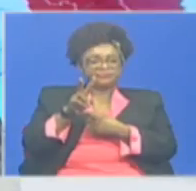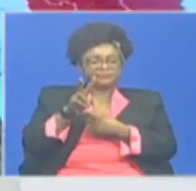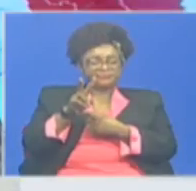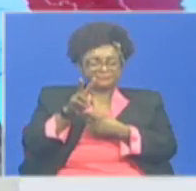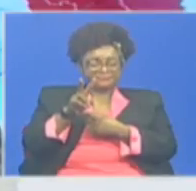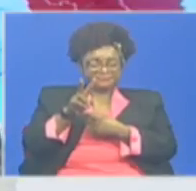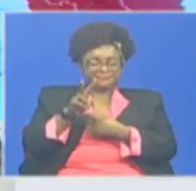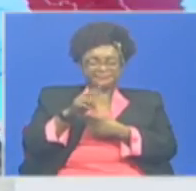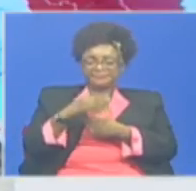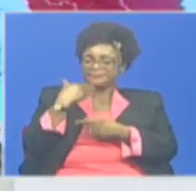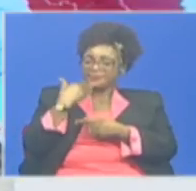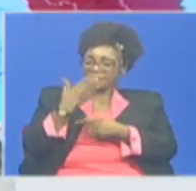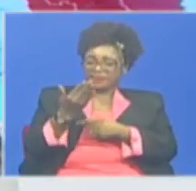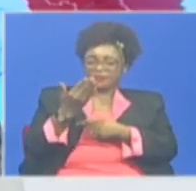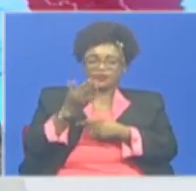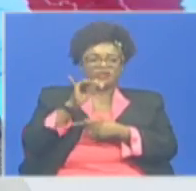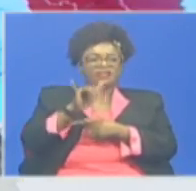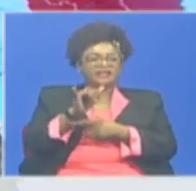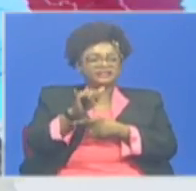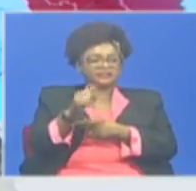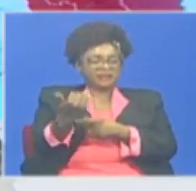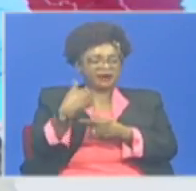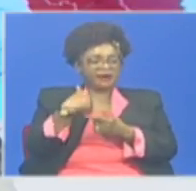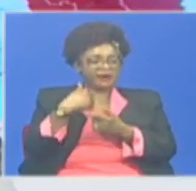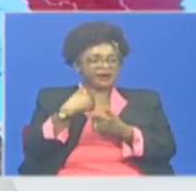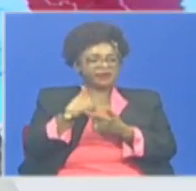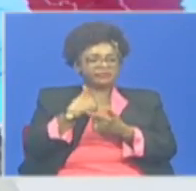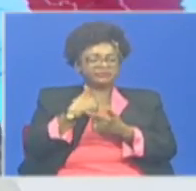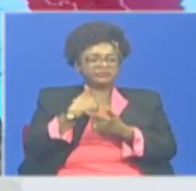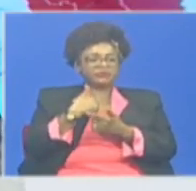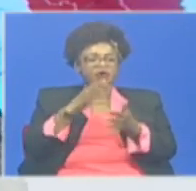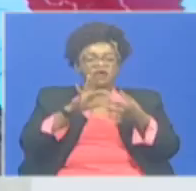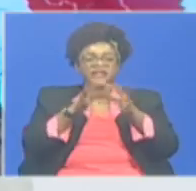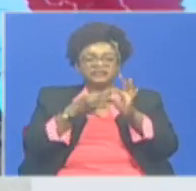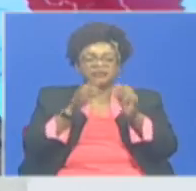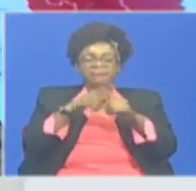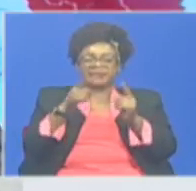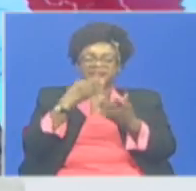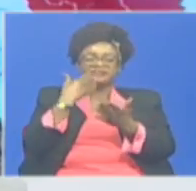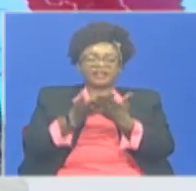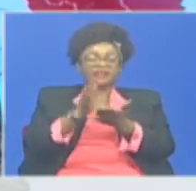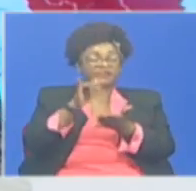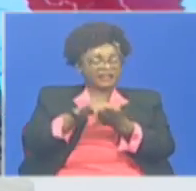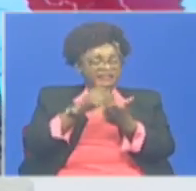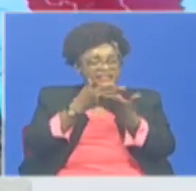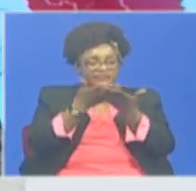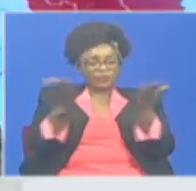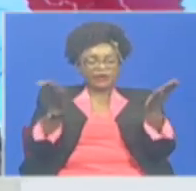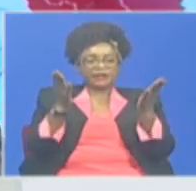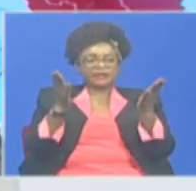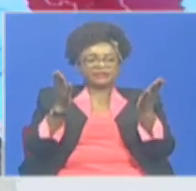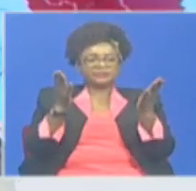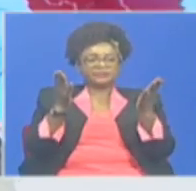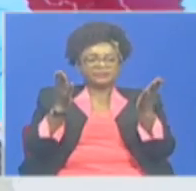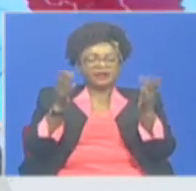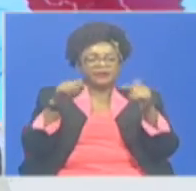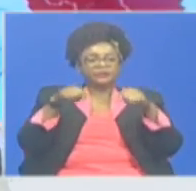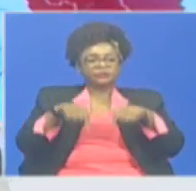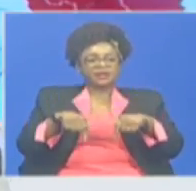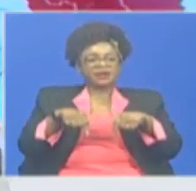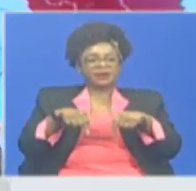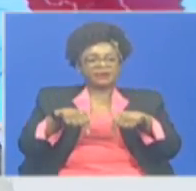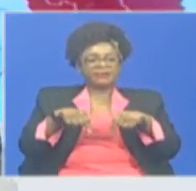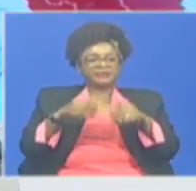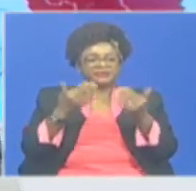Right, thanks Raymond. We can get him back on connection, but thanks for that and everyone on team coverage tonight. And now as the